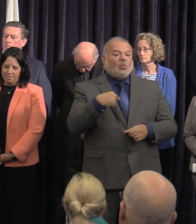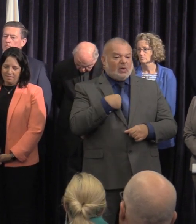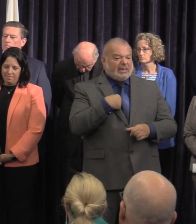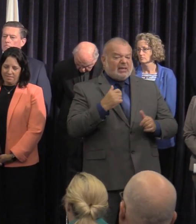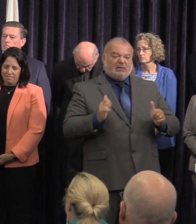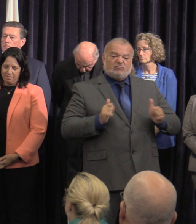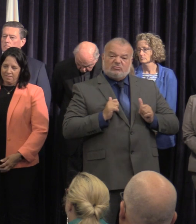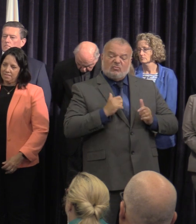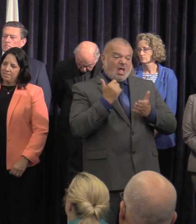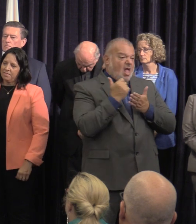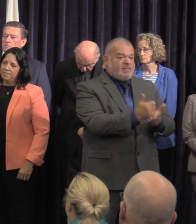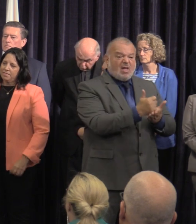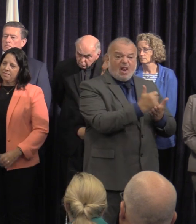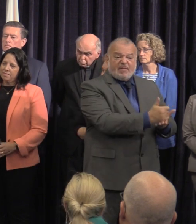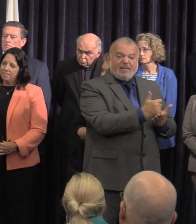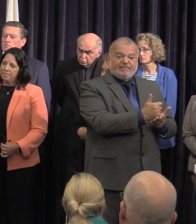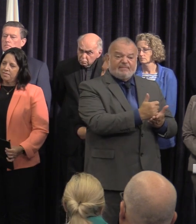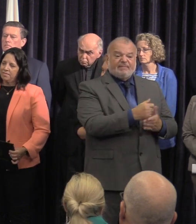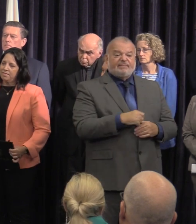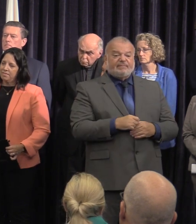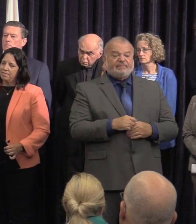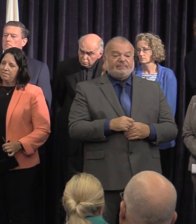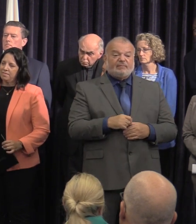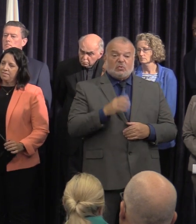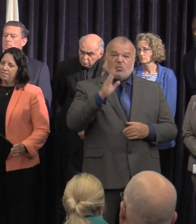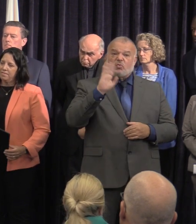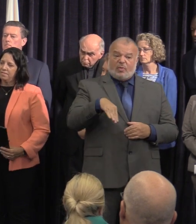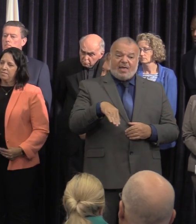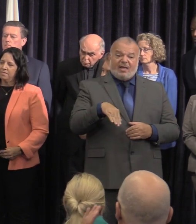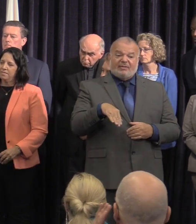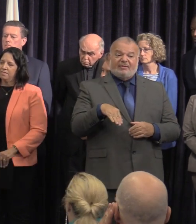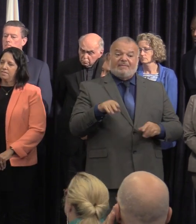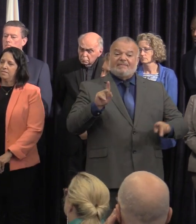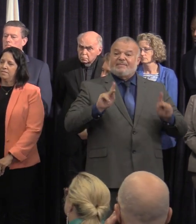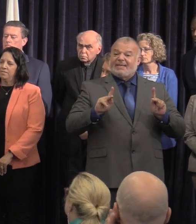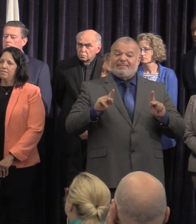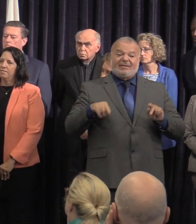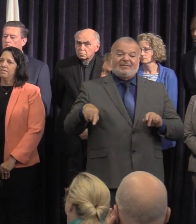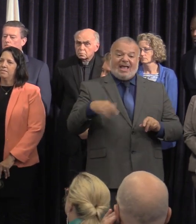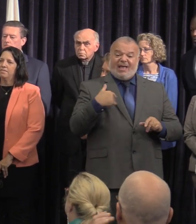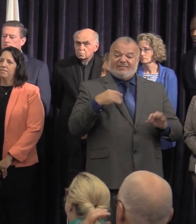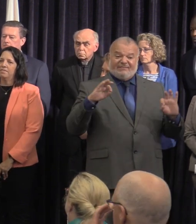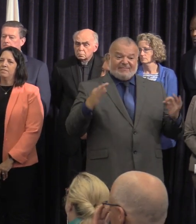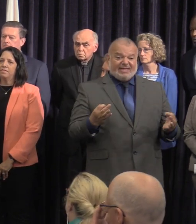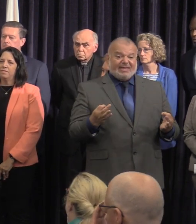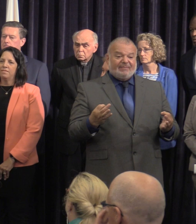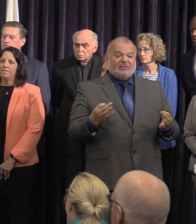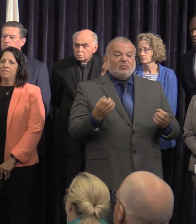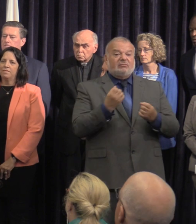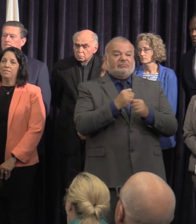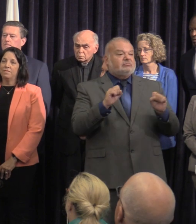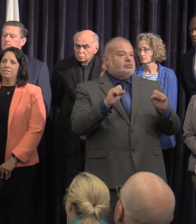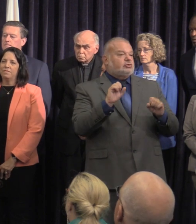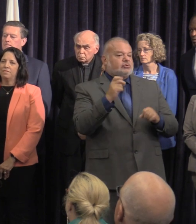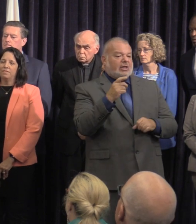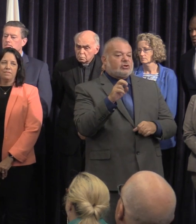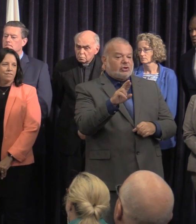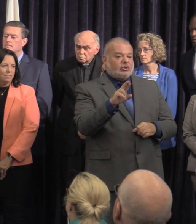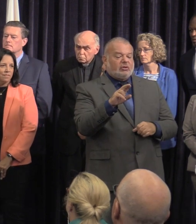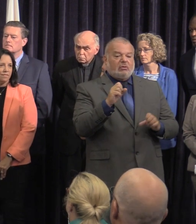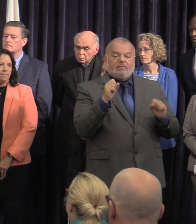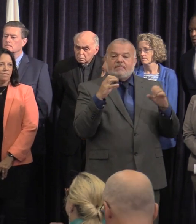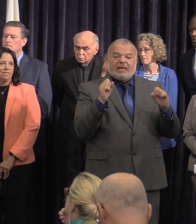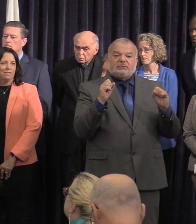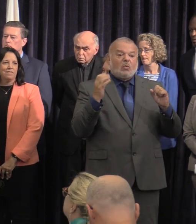shelter continued to rise, family shelter providers have done an amazing job of bringing over thousands